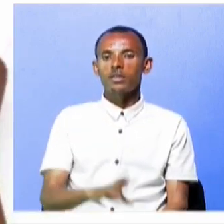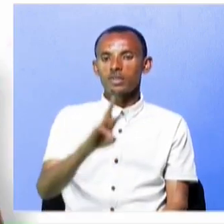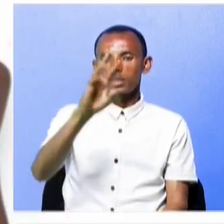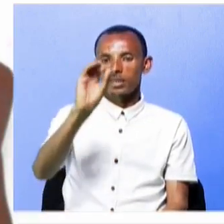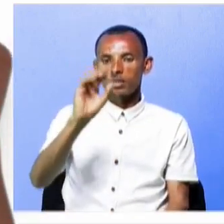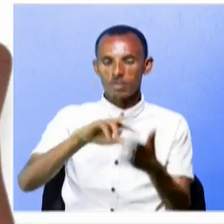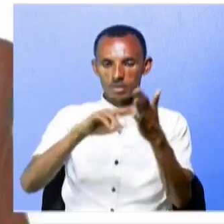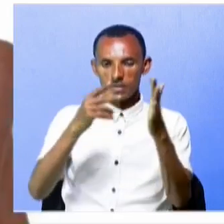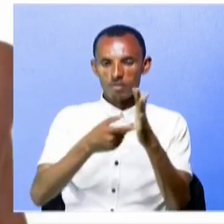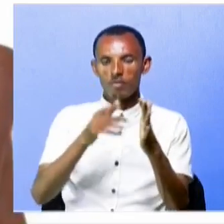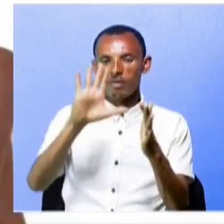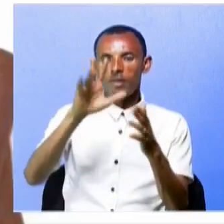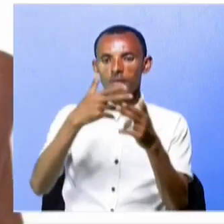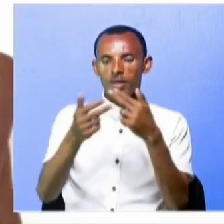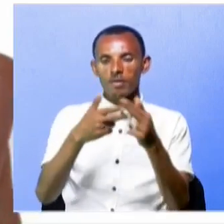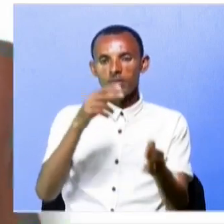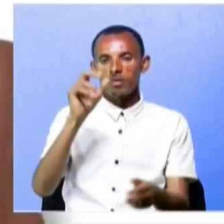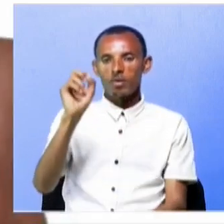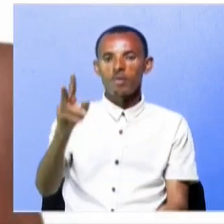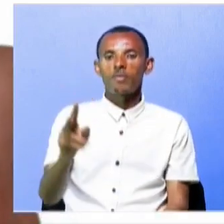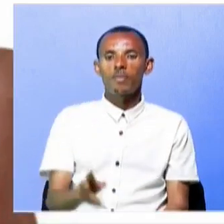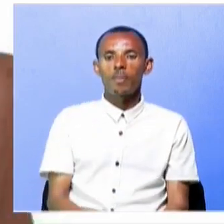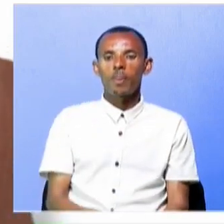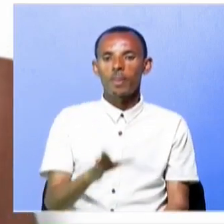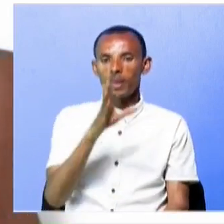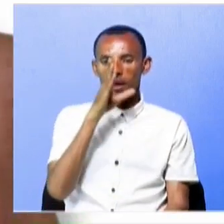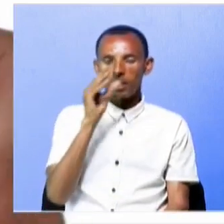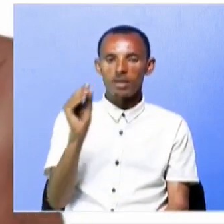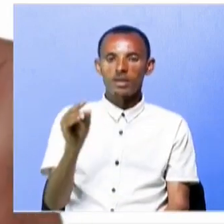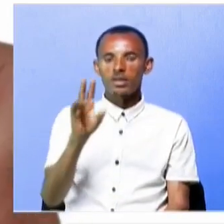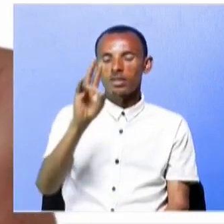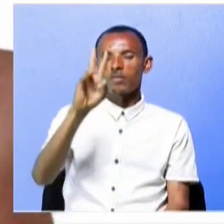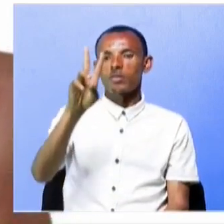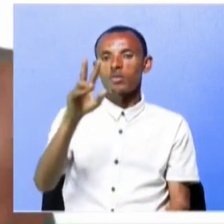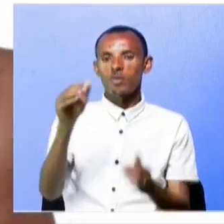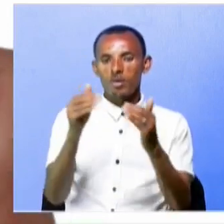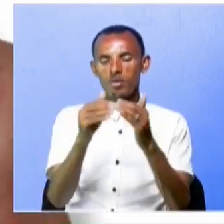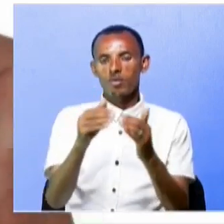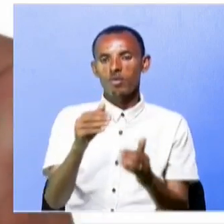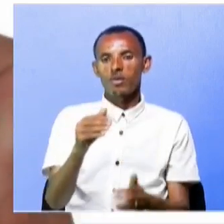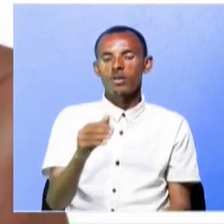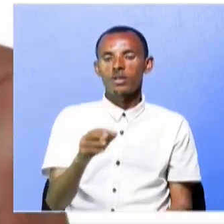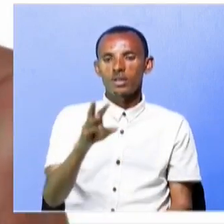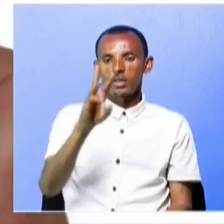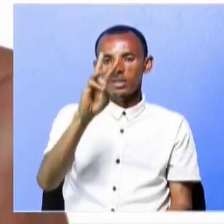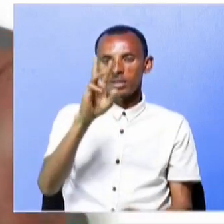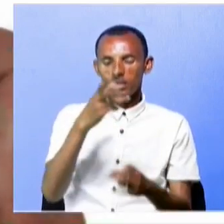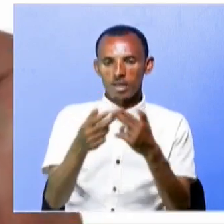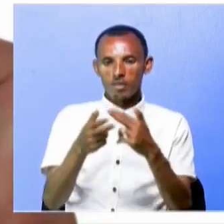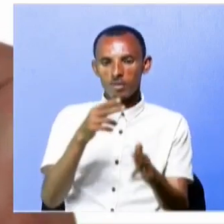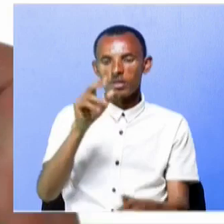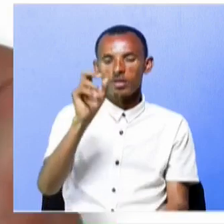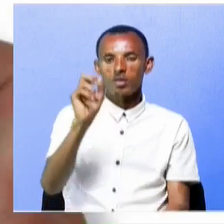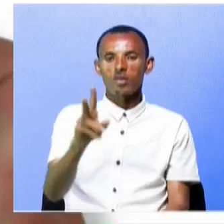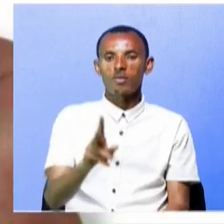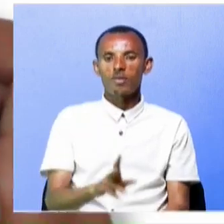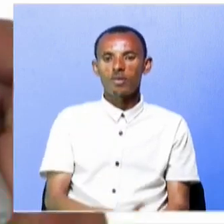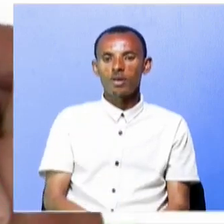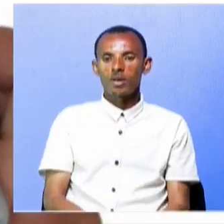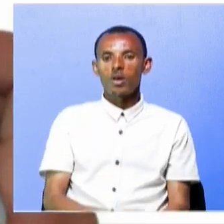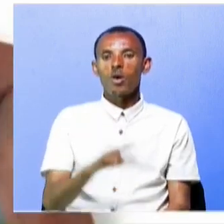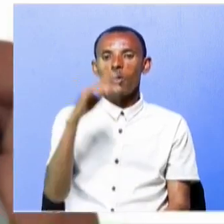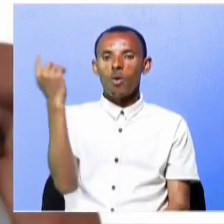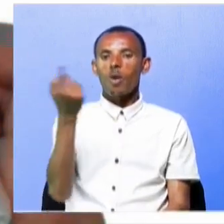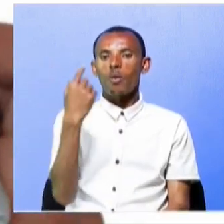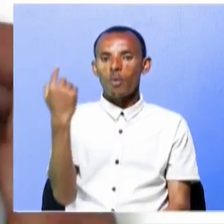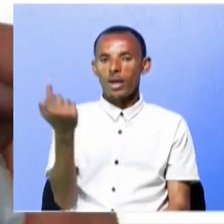60 means 5 times 12, and 72 is 6 times 12.